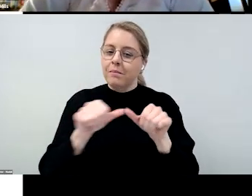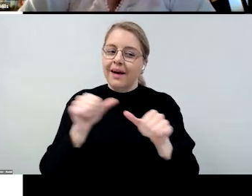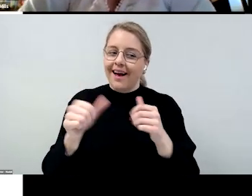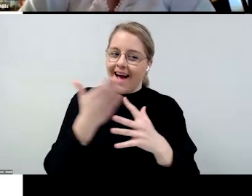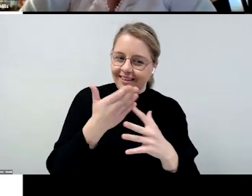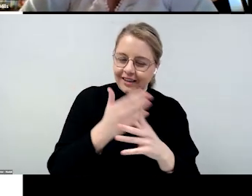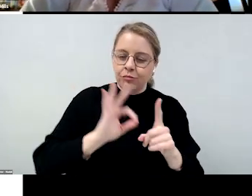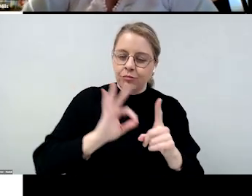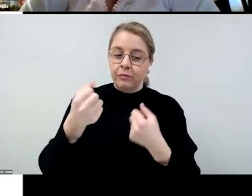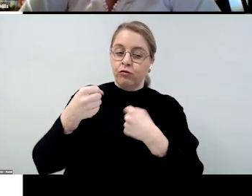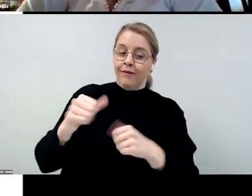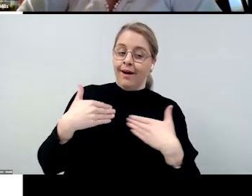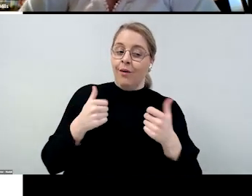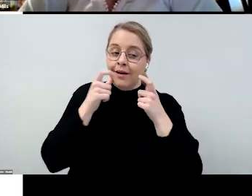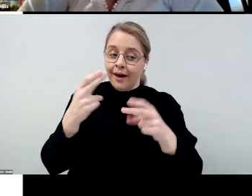webinar.